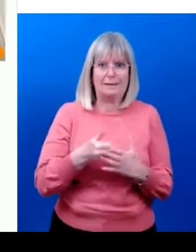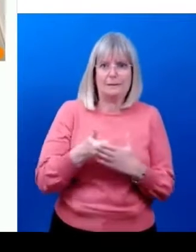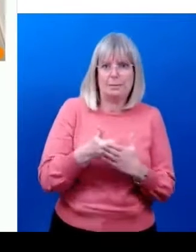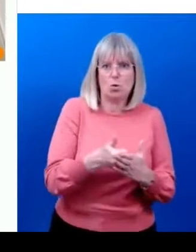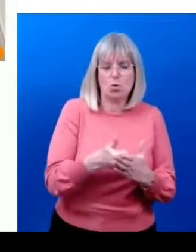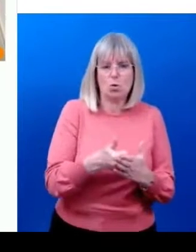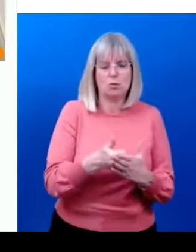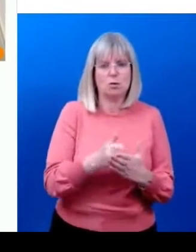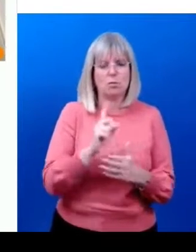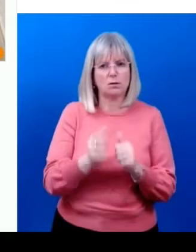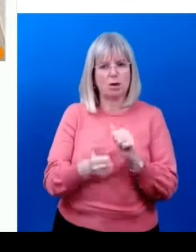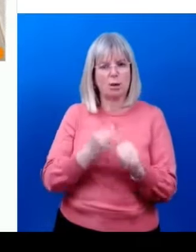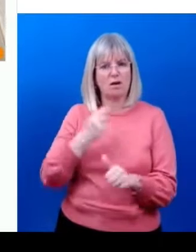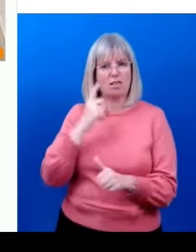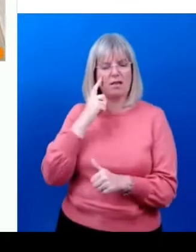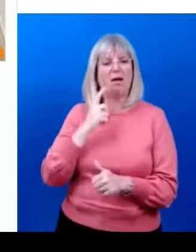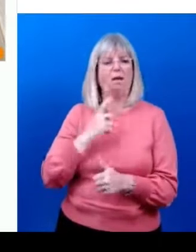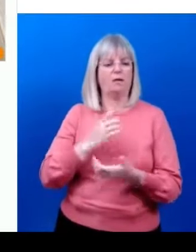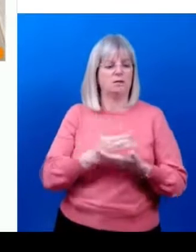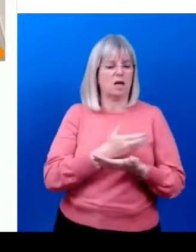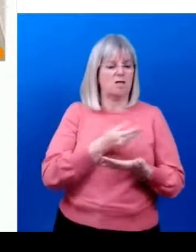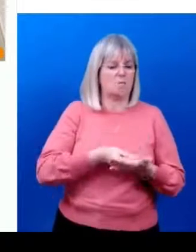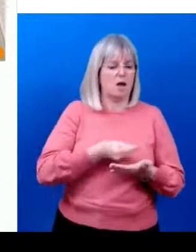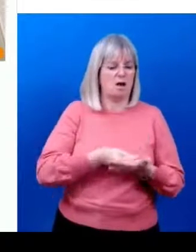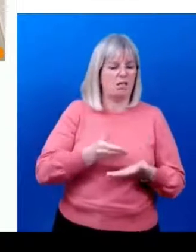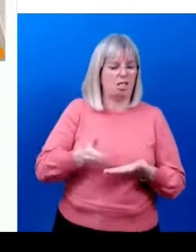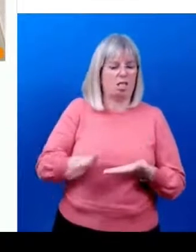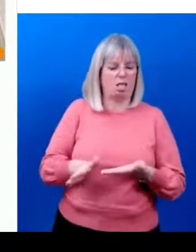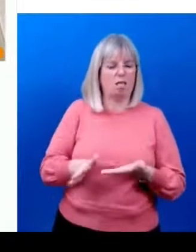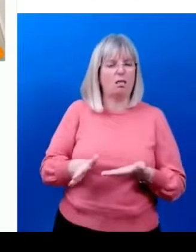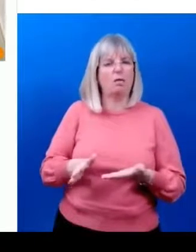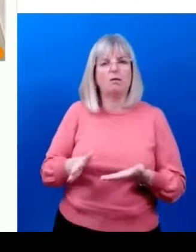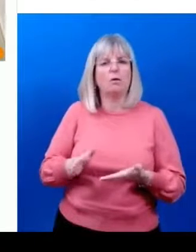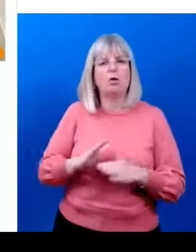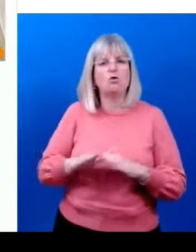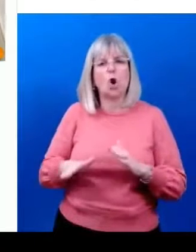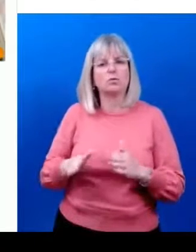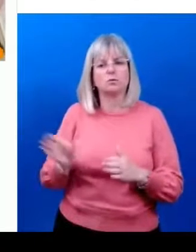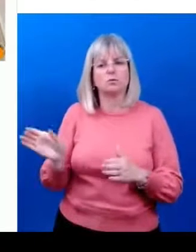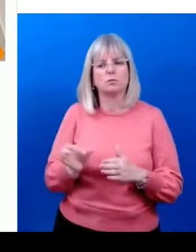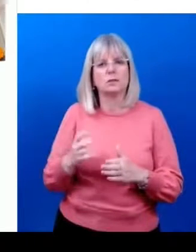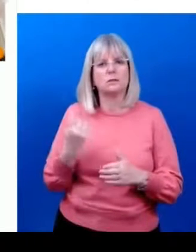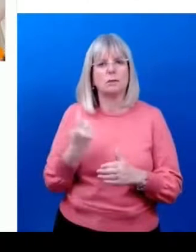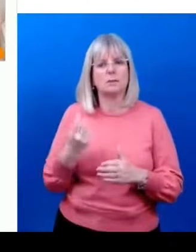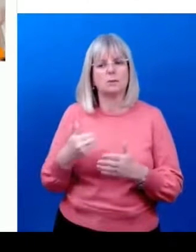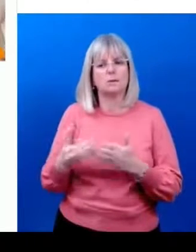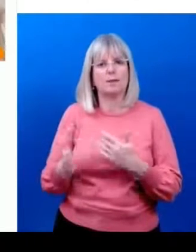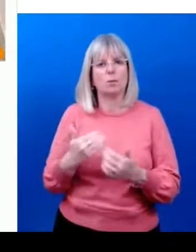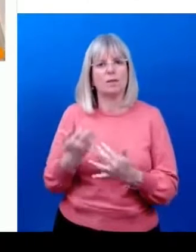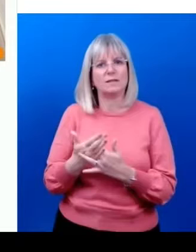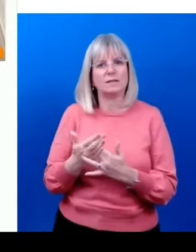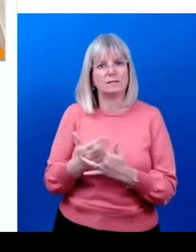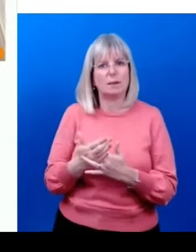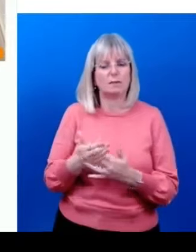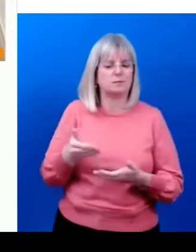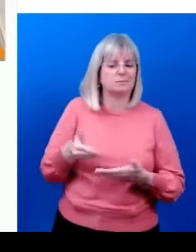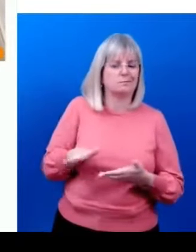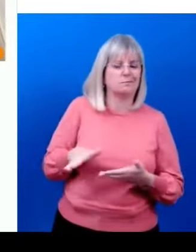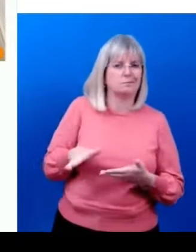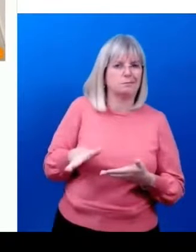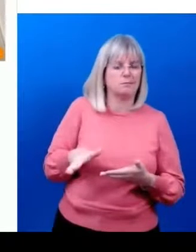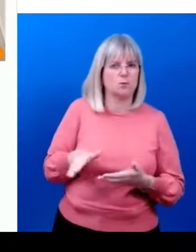not employing someone to deal with accessibility? So I think that in itself is a